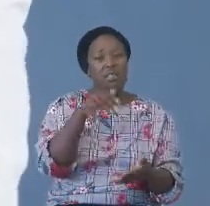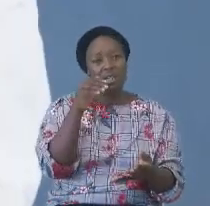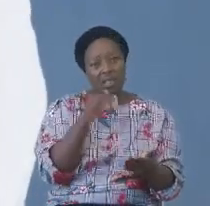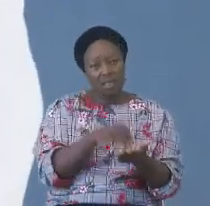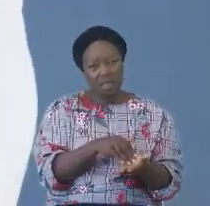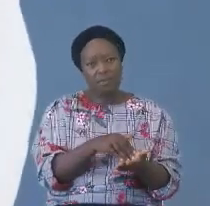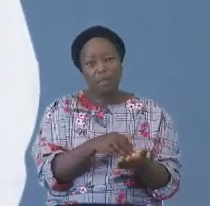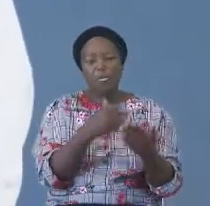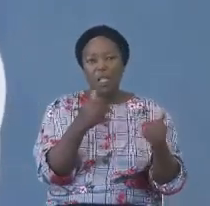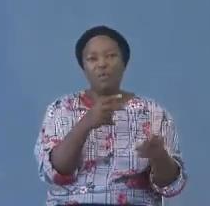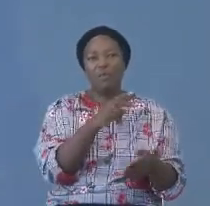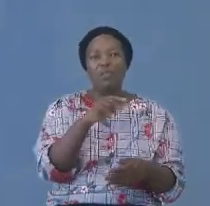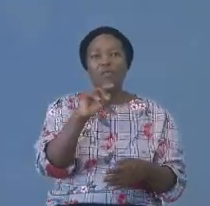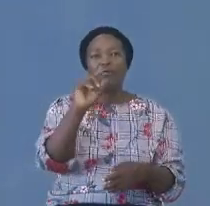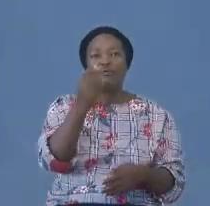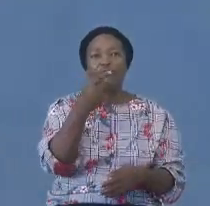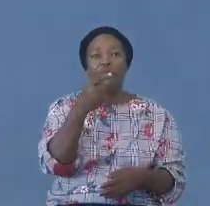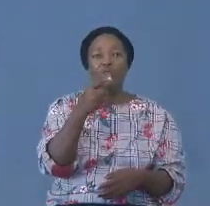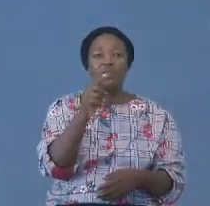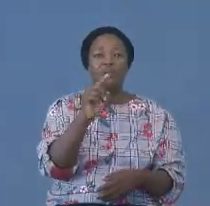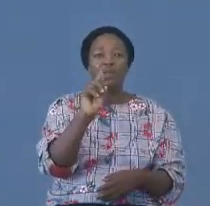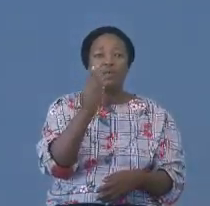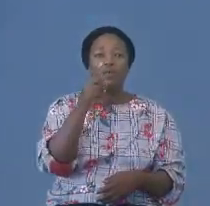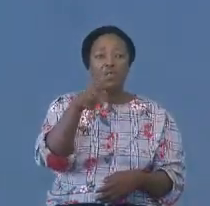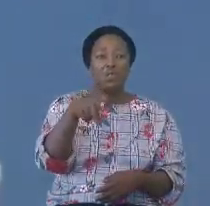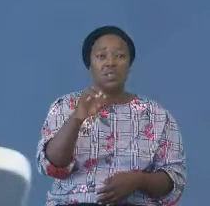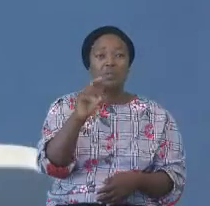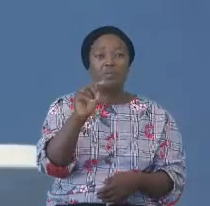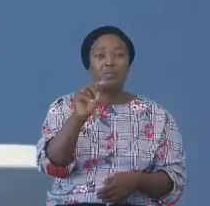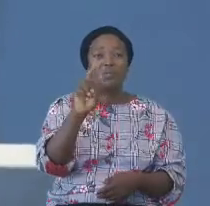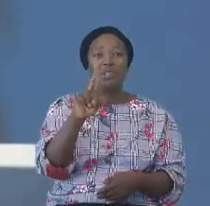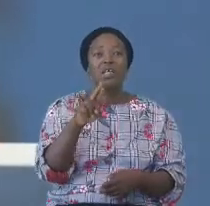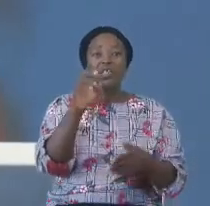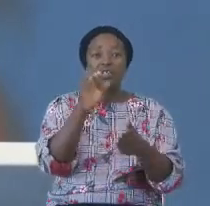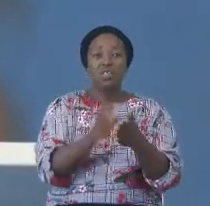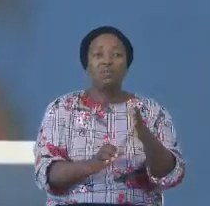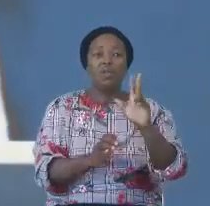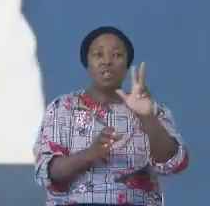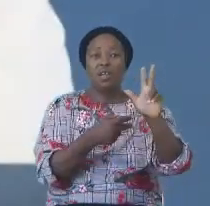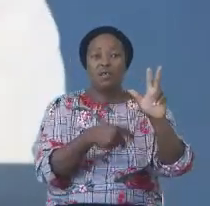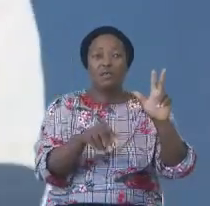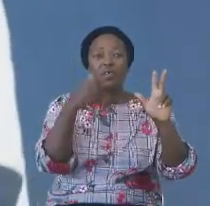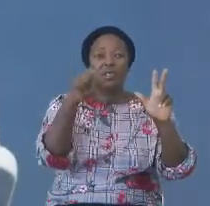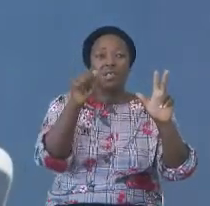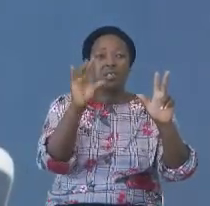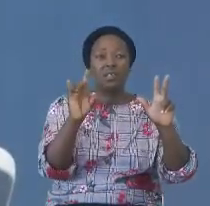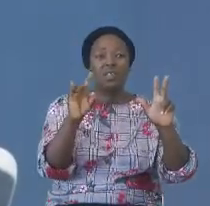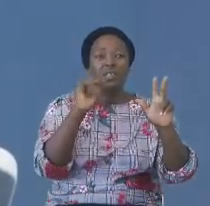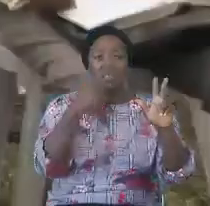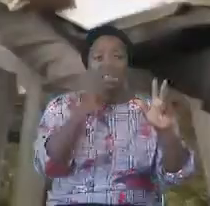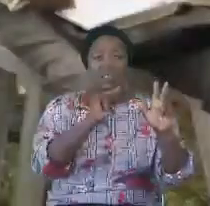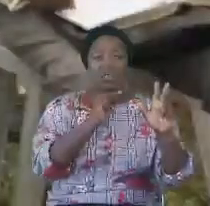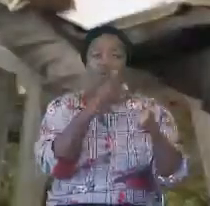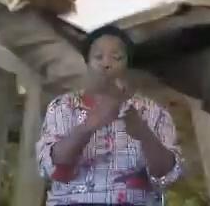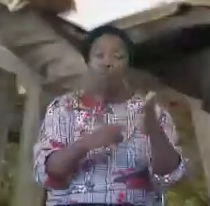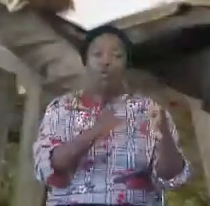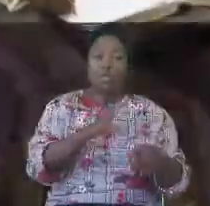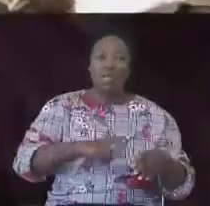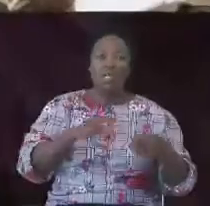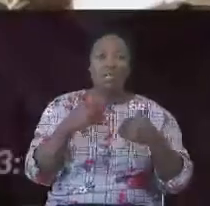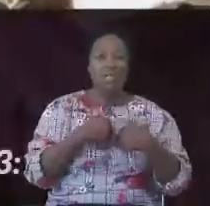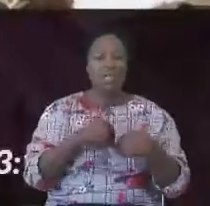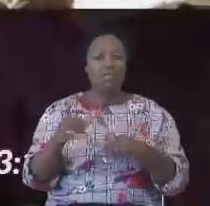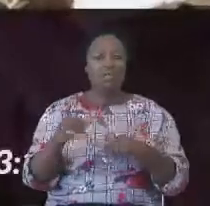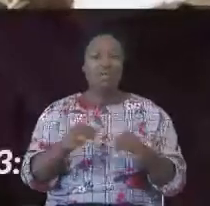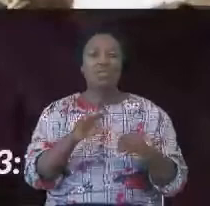that you'll not bear that again. And then we're told in 1 Peter chapter 3 verse 18. It